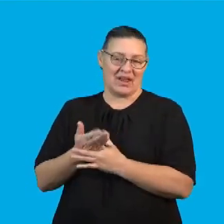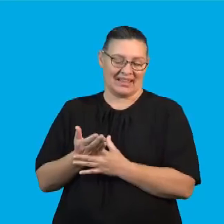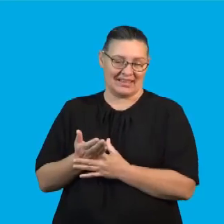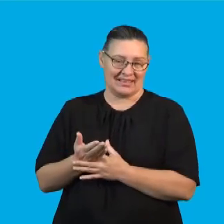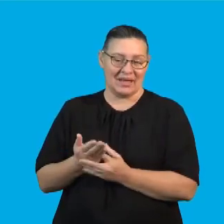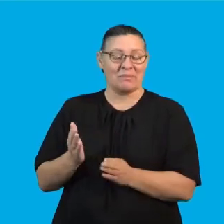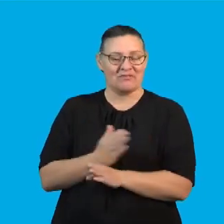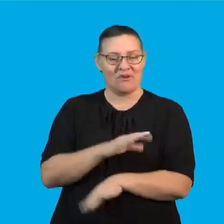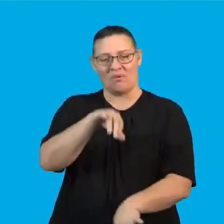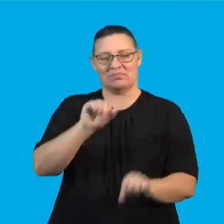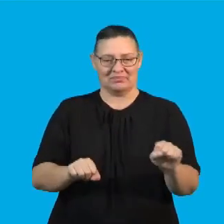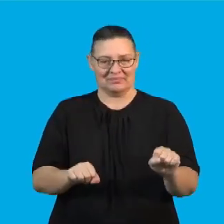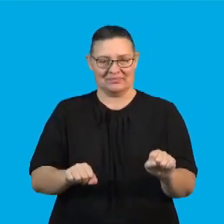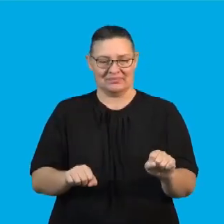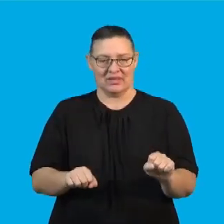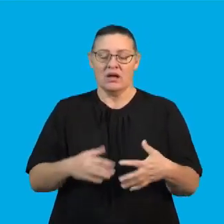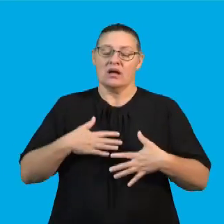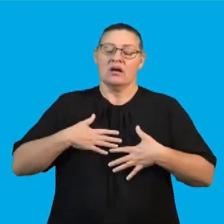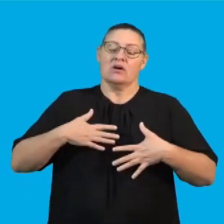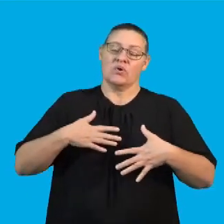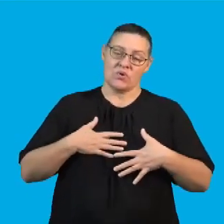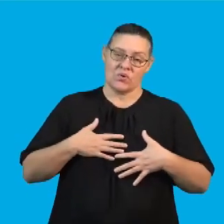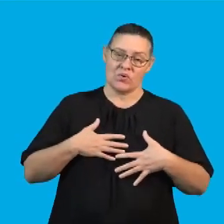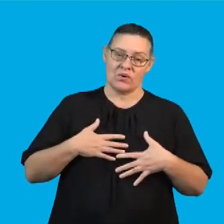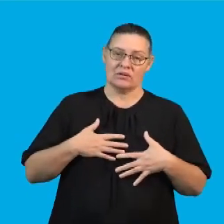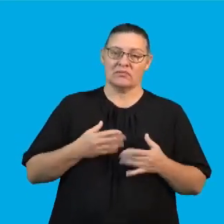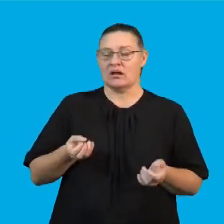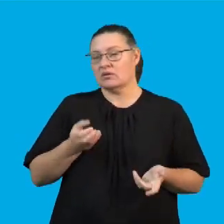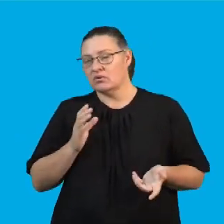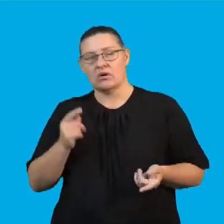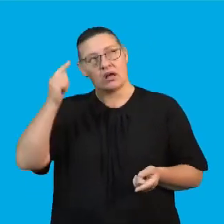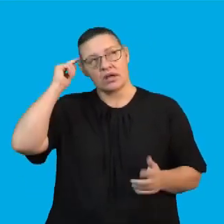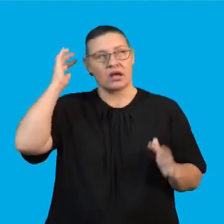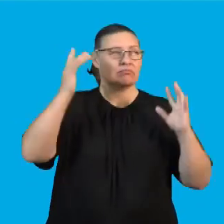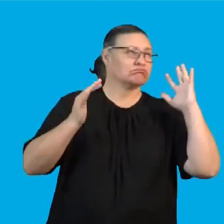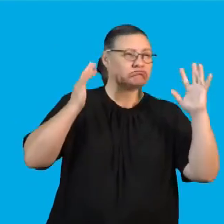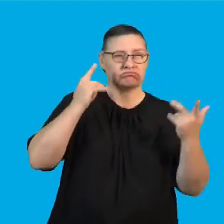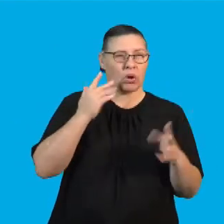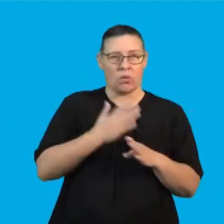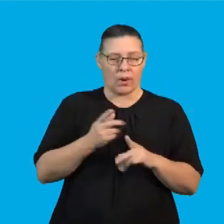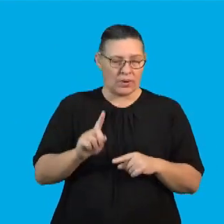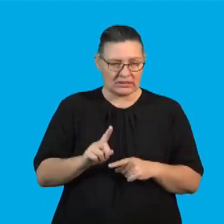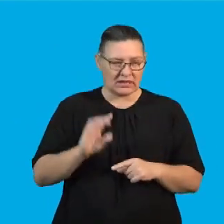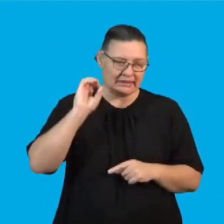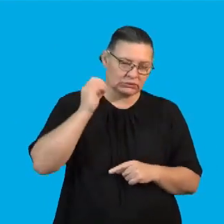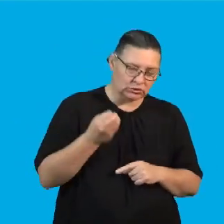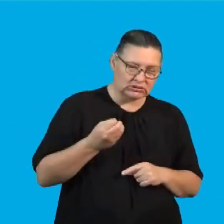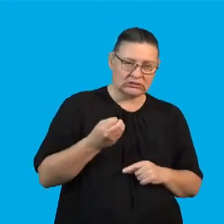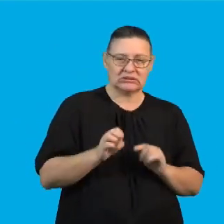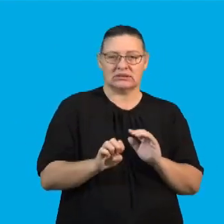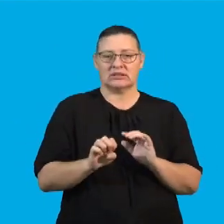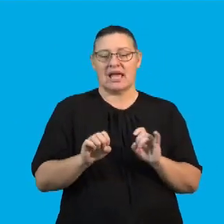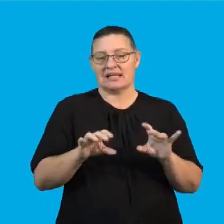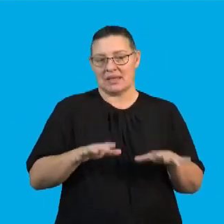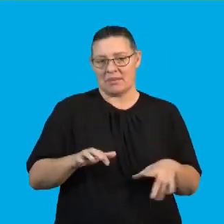to go for our ad break. And before we wrap up, let's just breathe a little bit, digest what we have been working